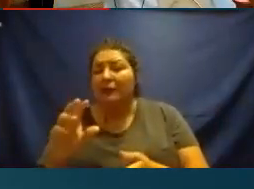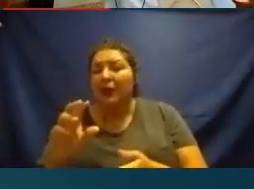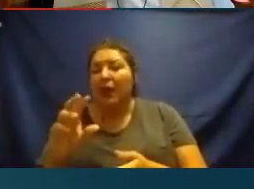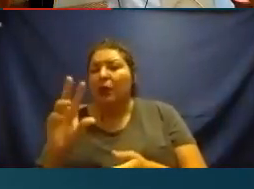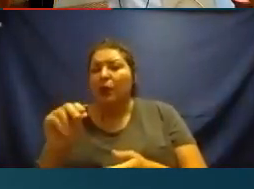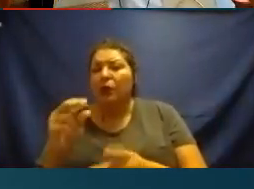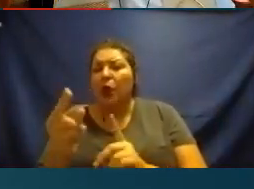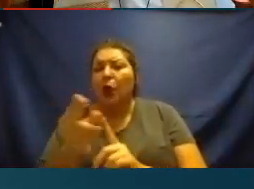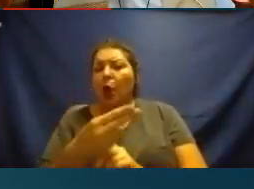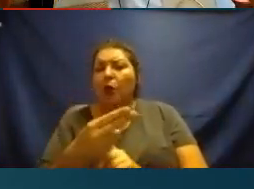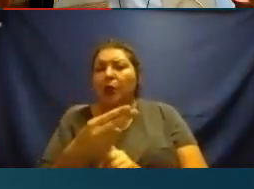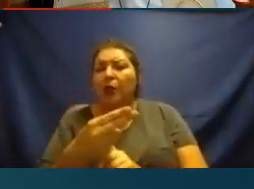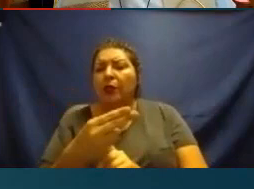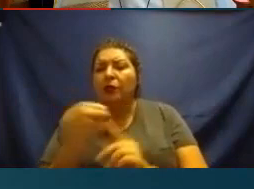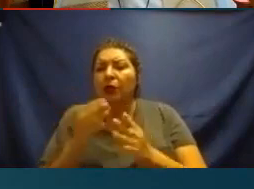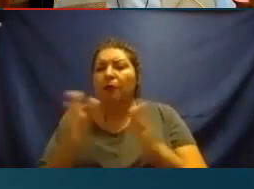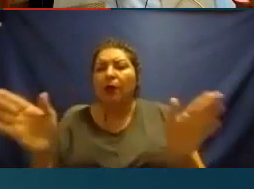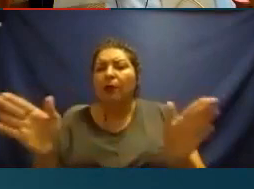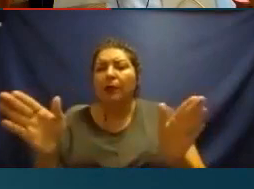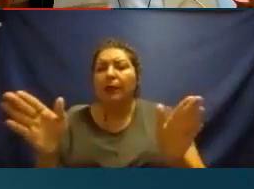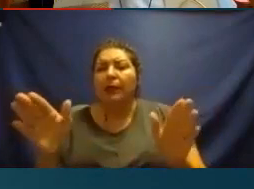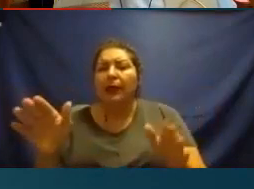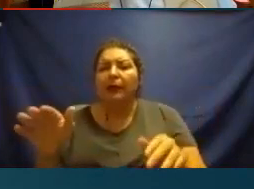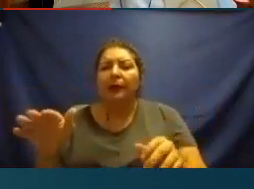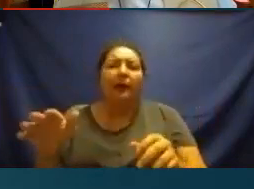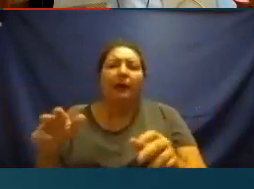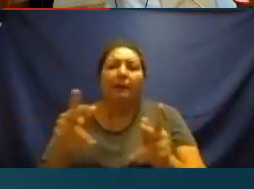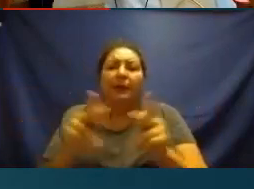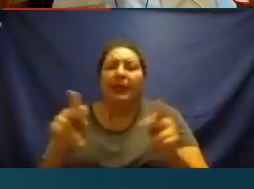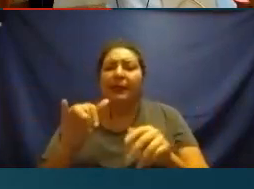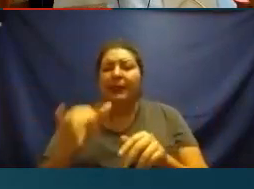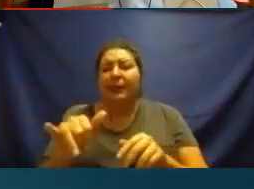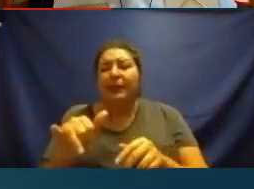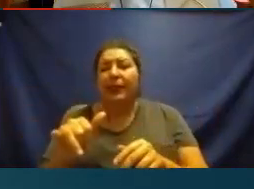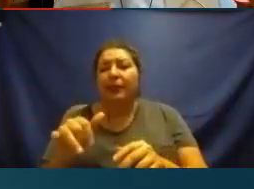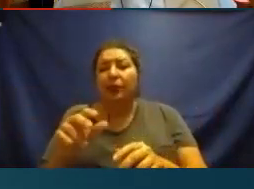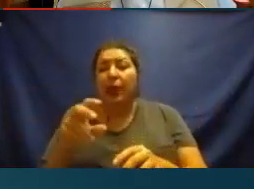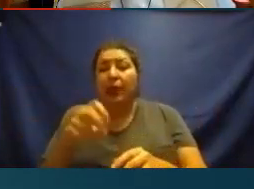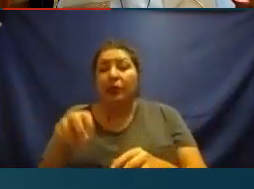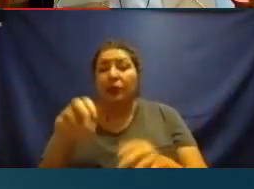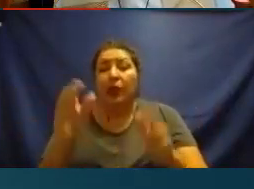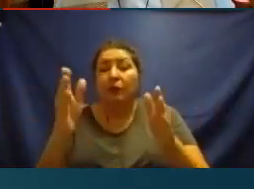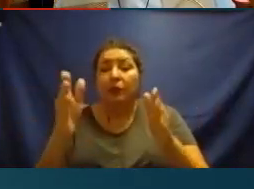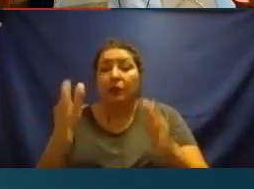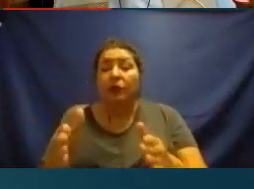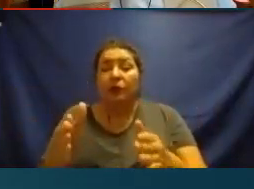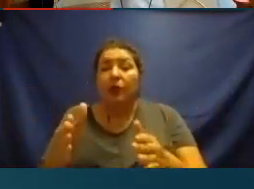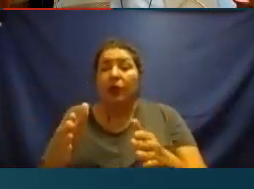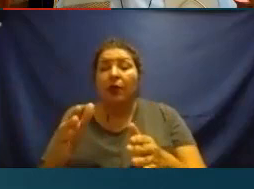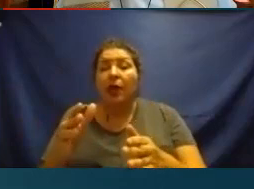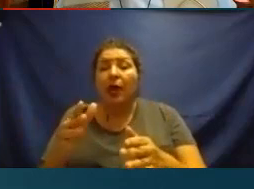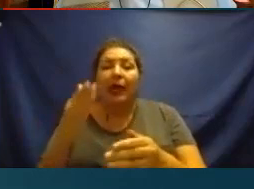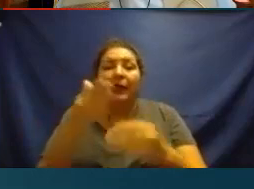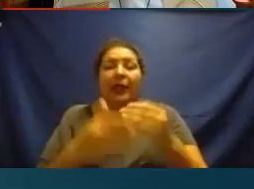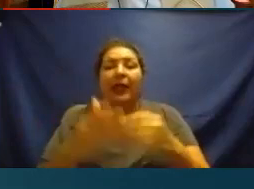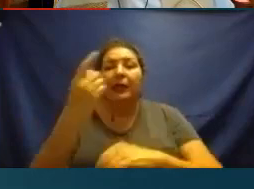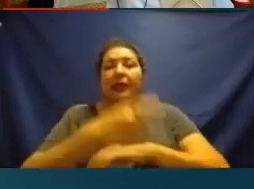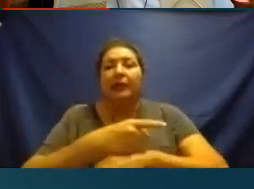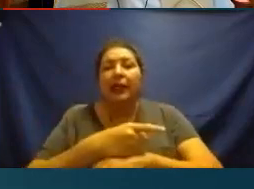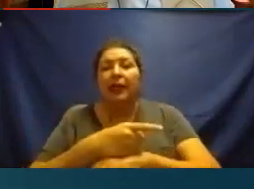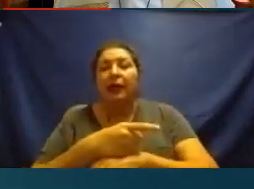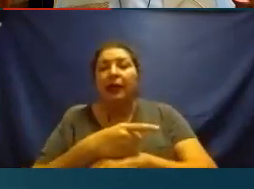no hotels or public lodgings. As travelers came to the end of the day, those who had further to go acted as though they